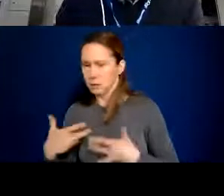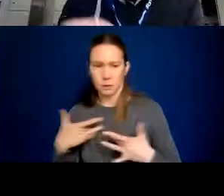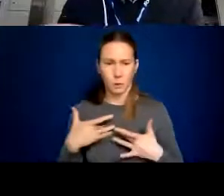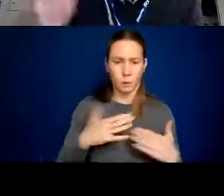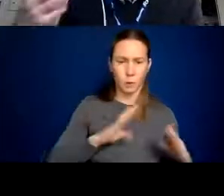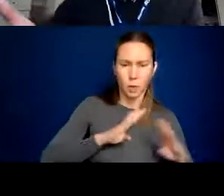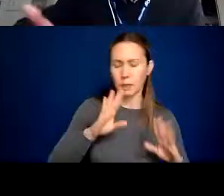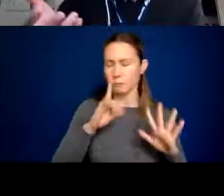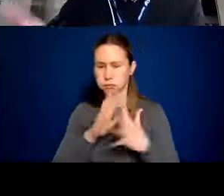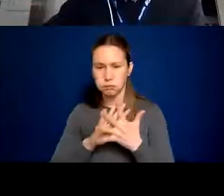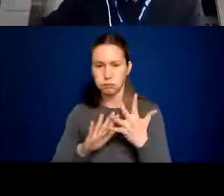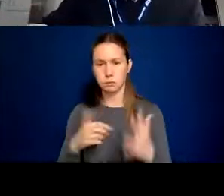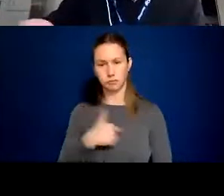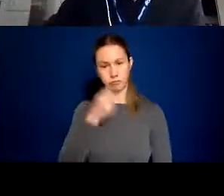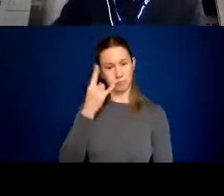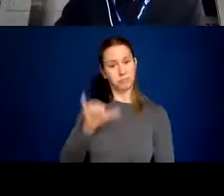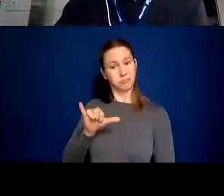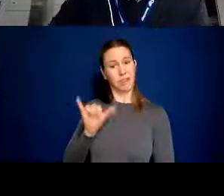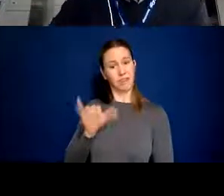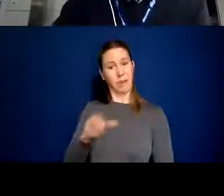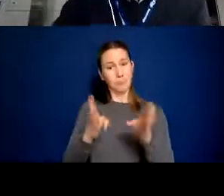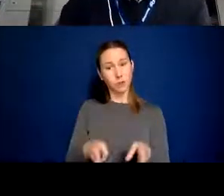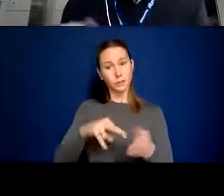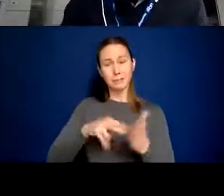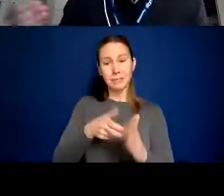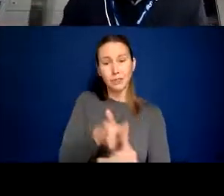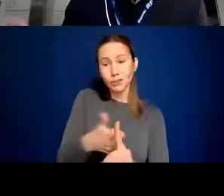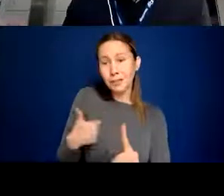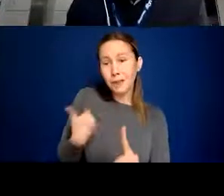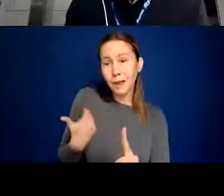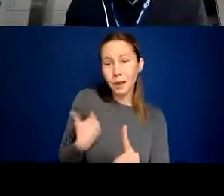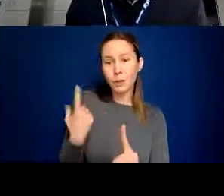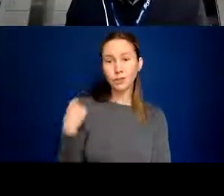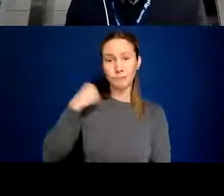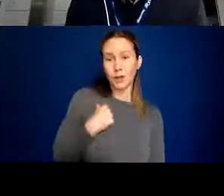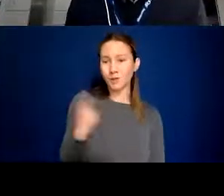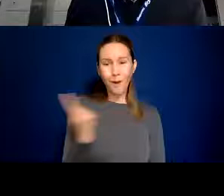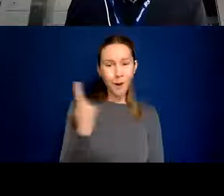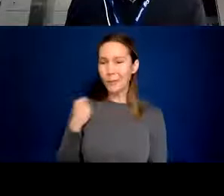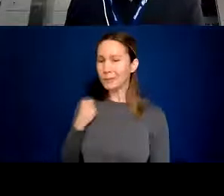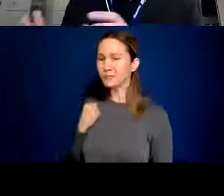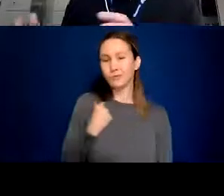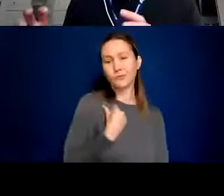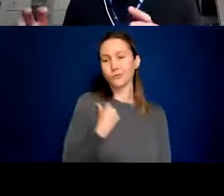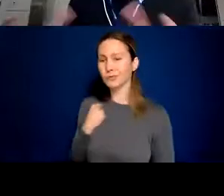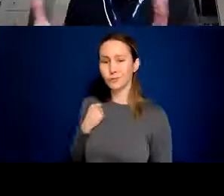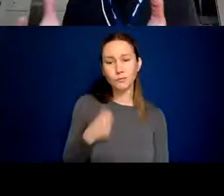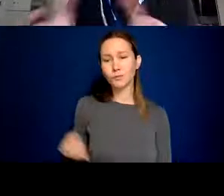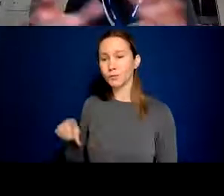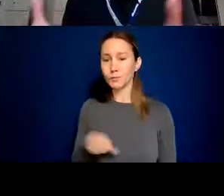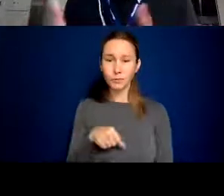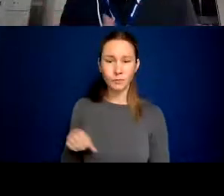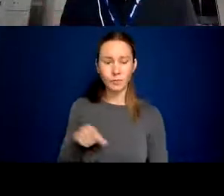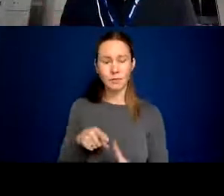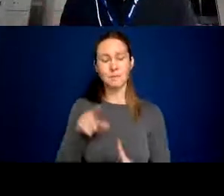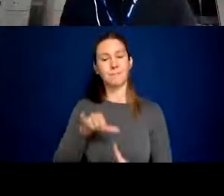is, and we understand, well, this is a person that when she was young, she always carried a purse. So it's very important to take